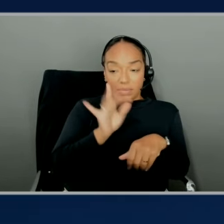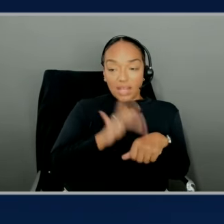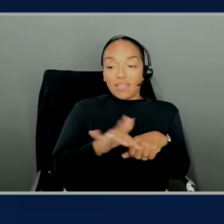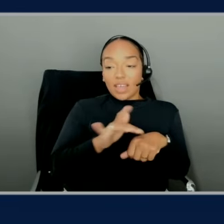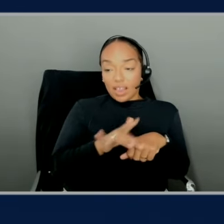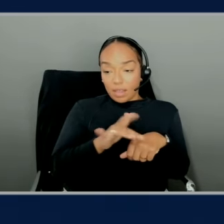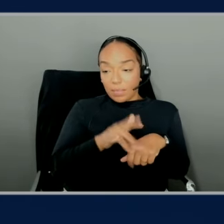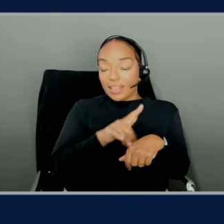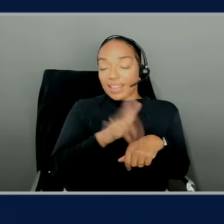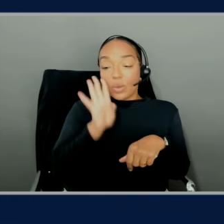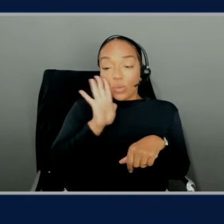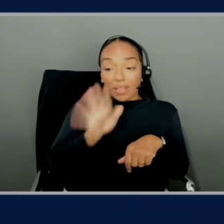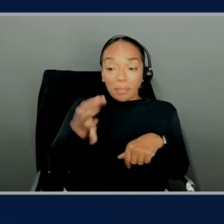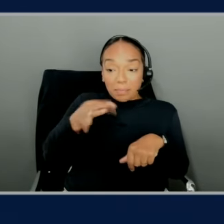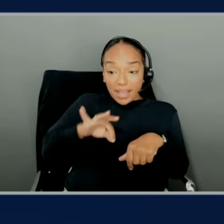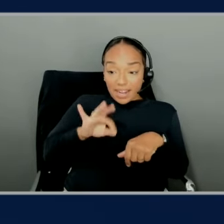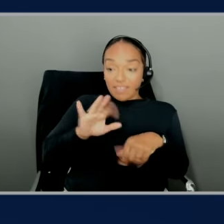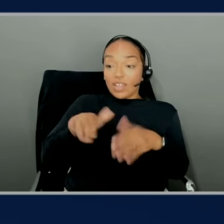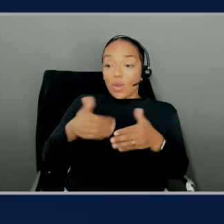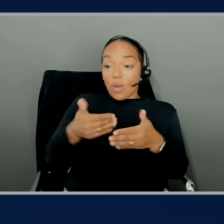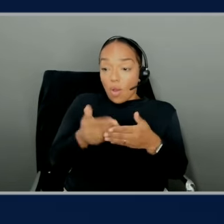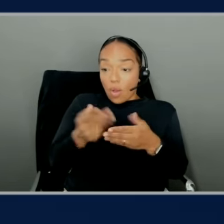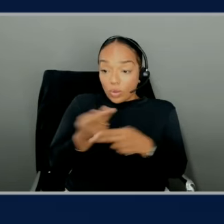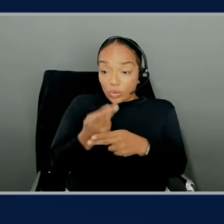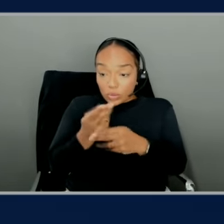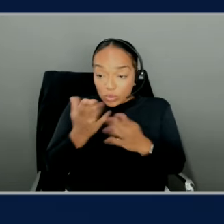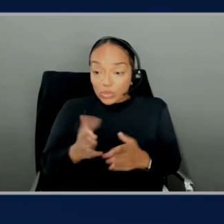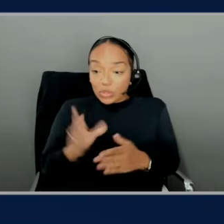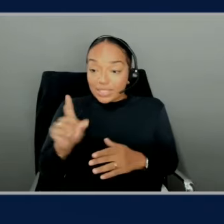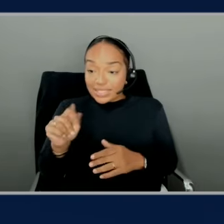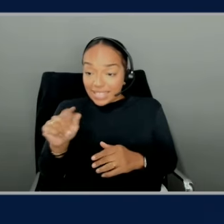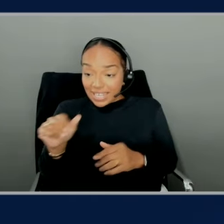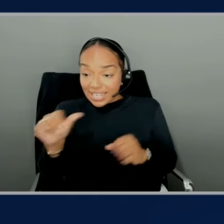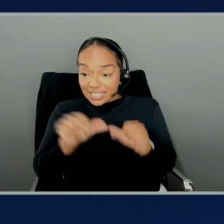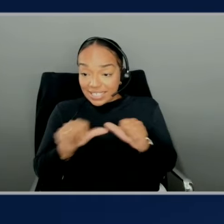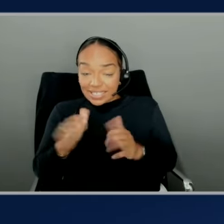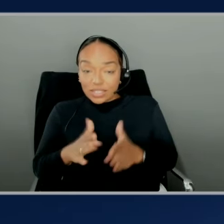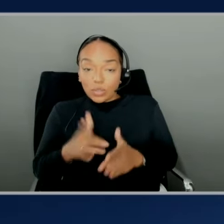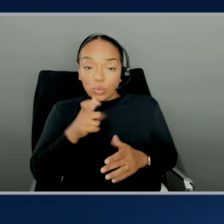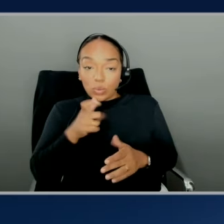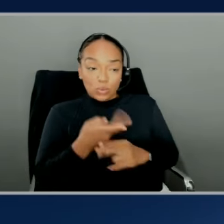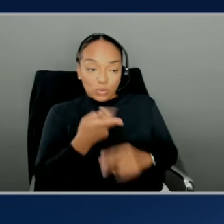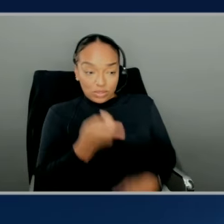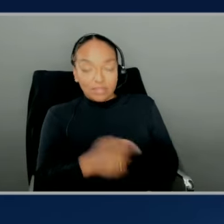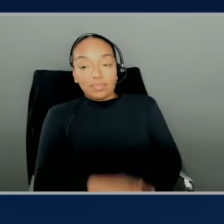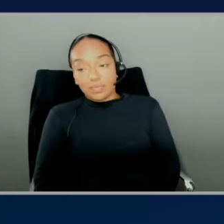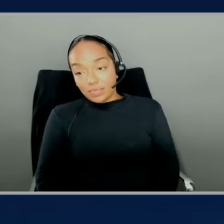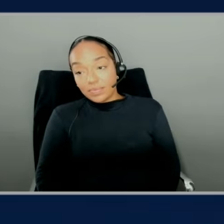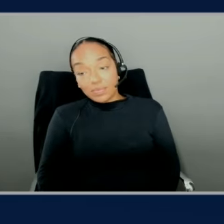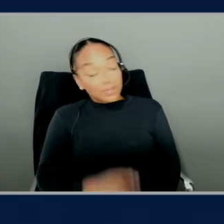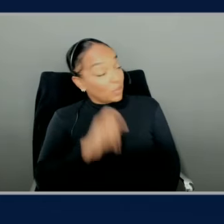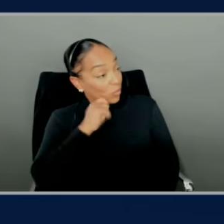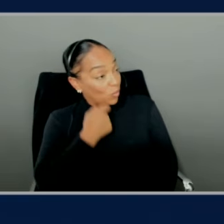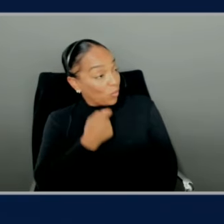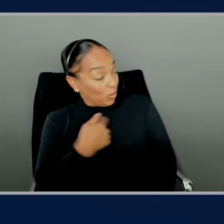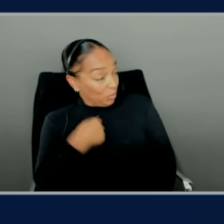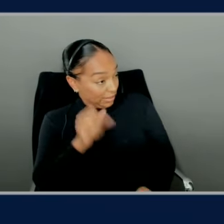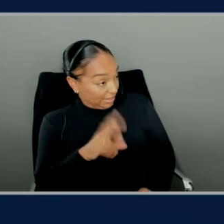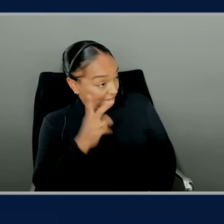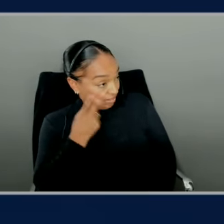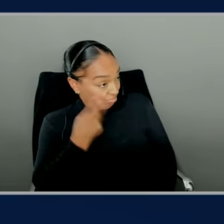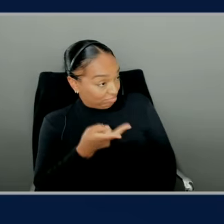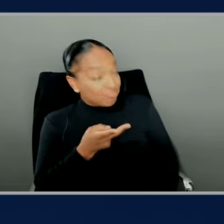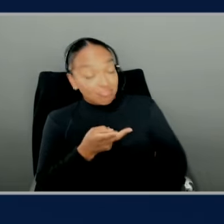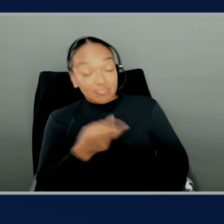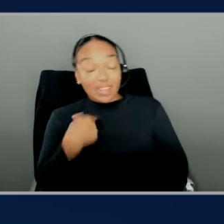benefit all of the users, data scientists who are using JupyterLab. Yeah. Cool. Can we take a look? Can we just see jump it so in? Bad.